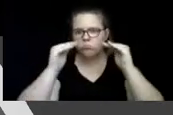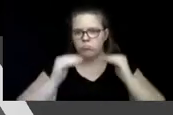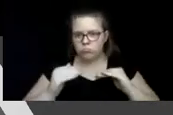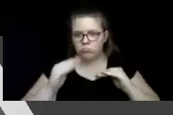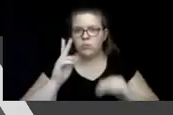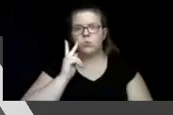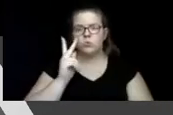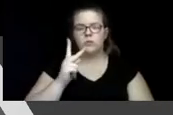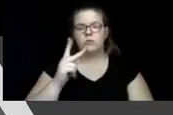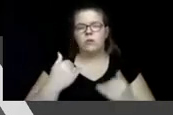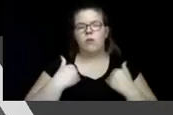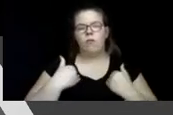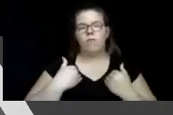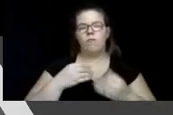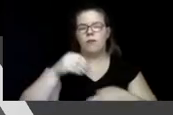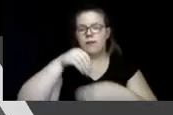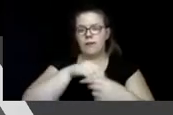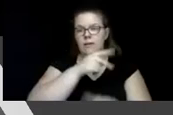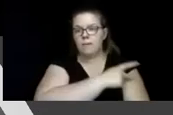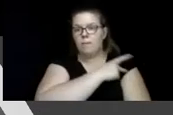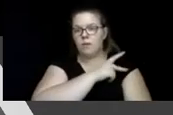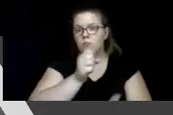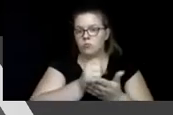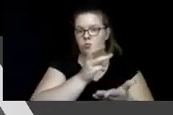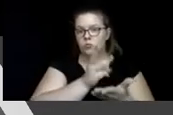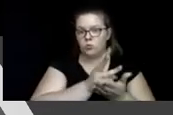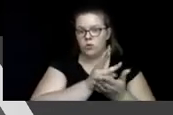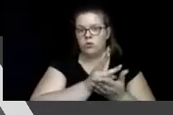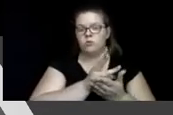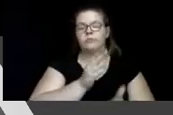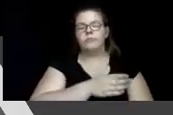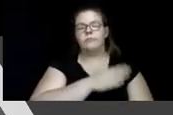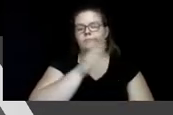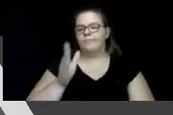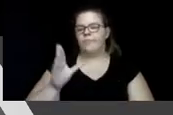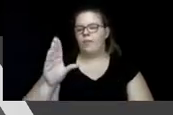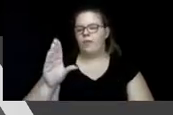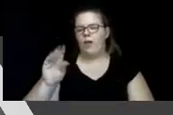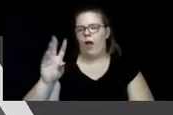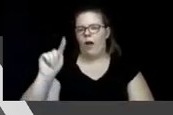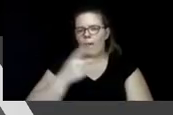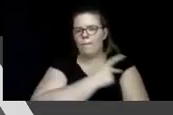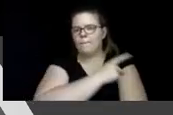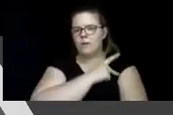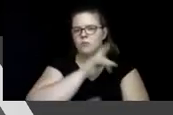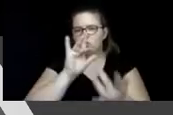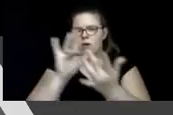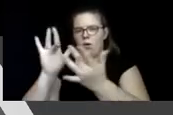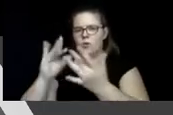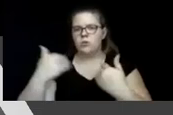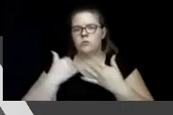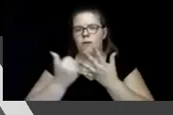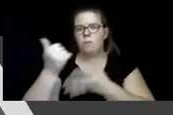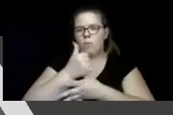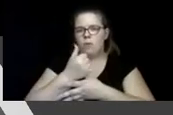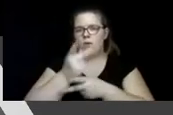we have our inpatient social workers, and then in the outpatient outreach, we have the primary care